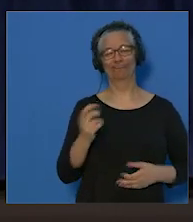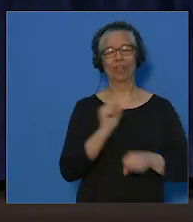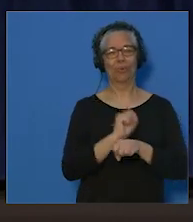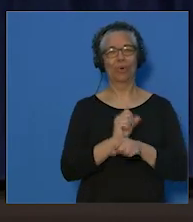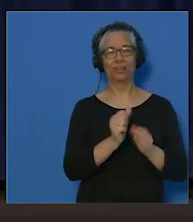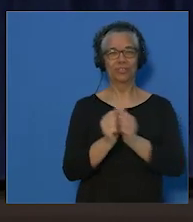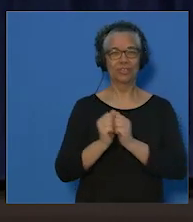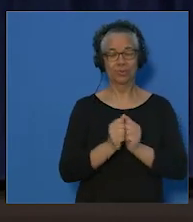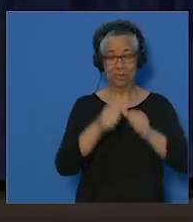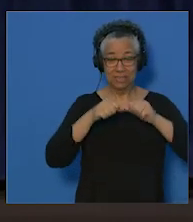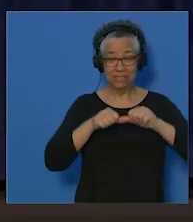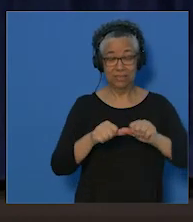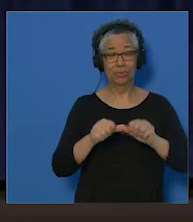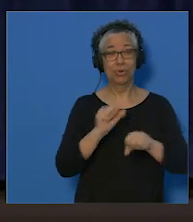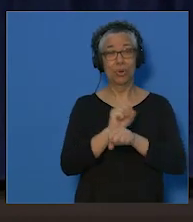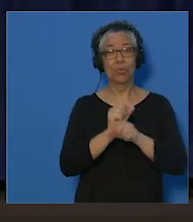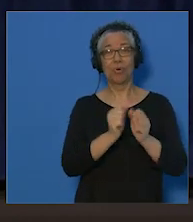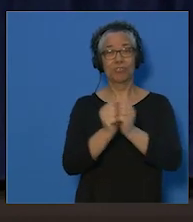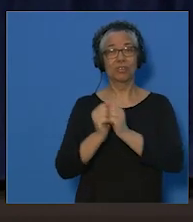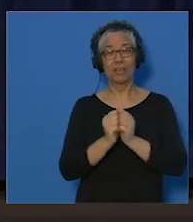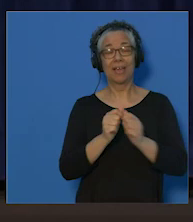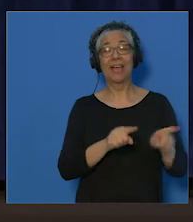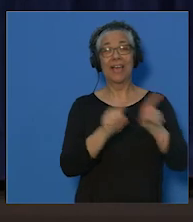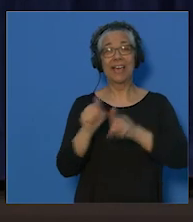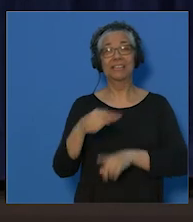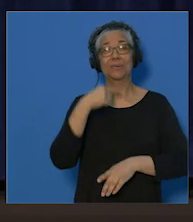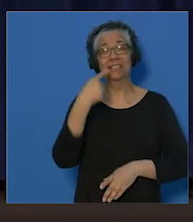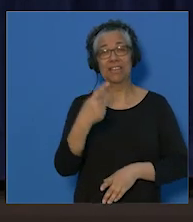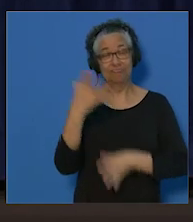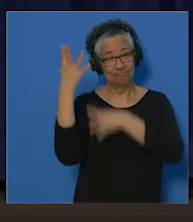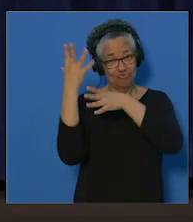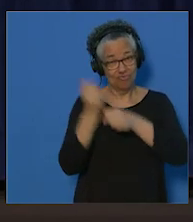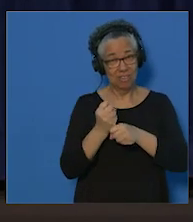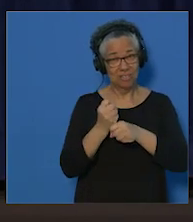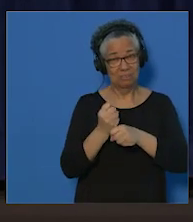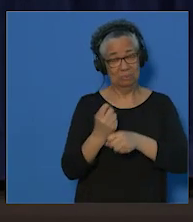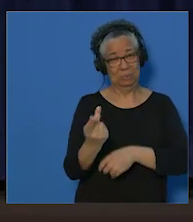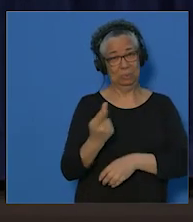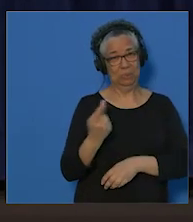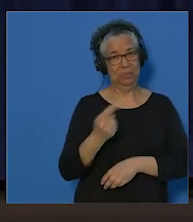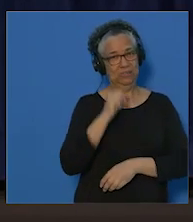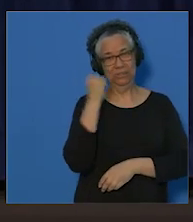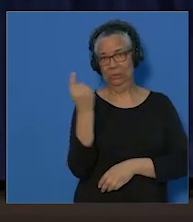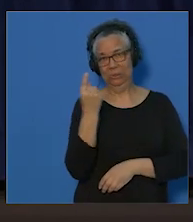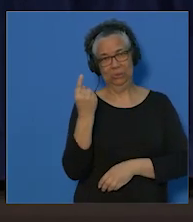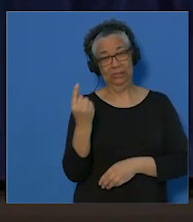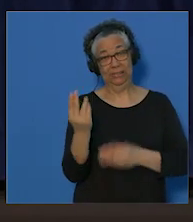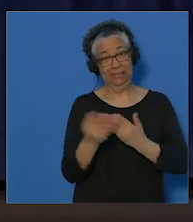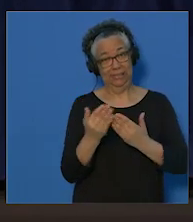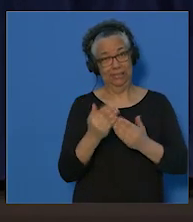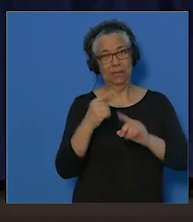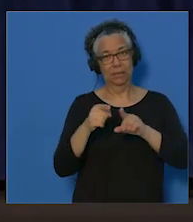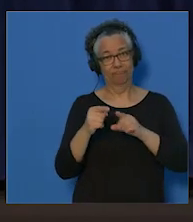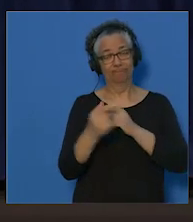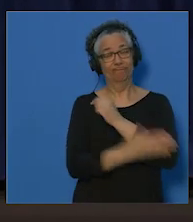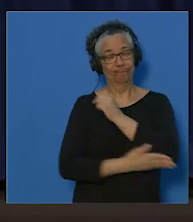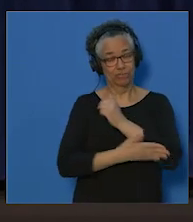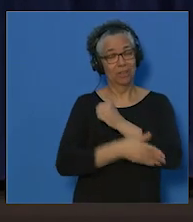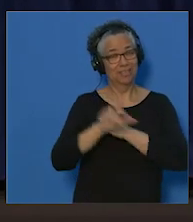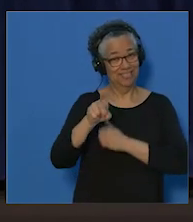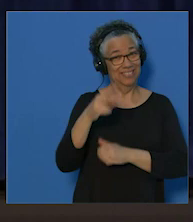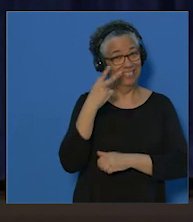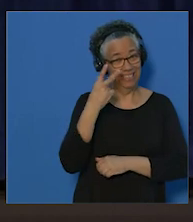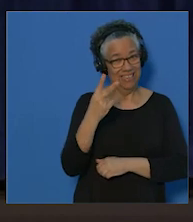work together. And as we have laid out, trusting each other is not the easiest thing to do, but the country needs to see that we can